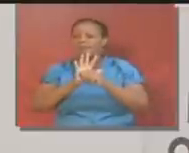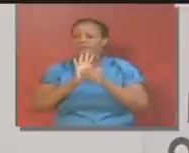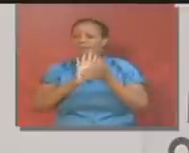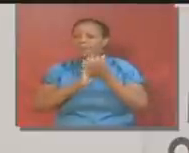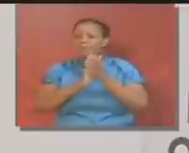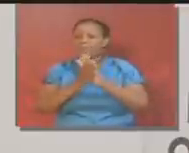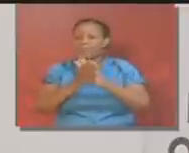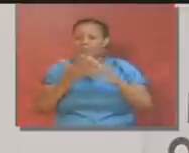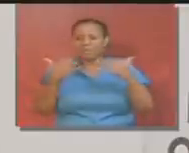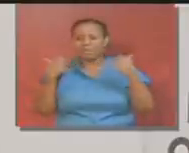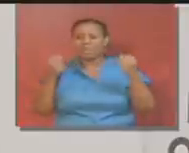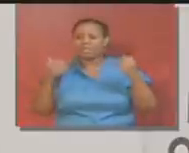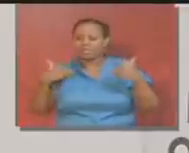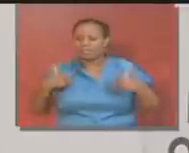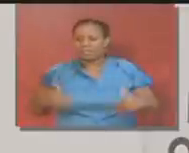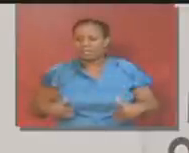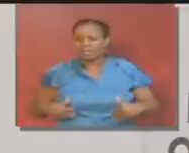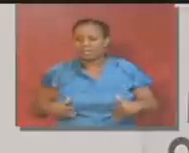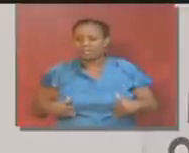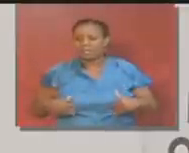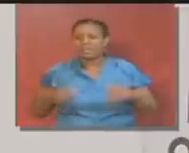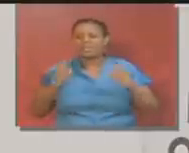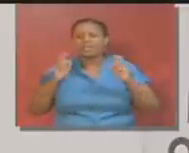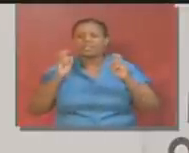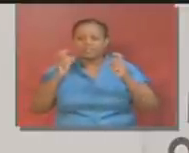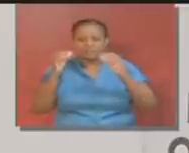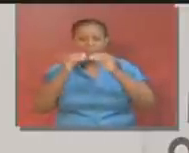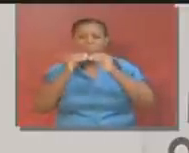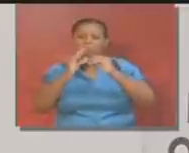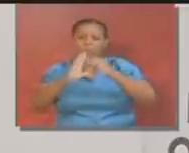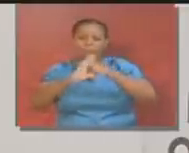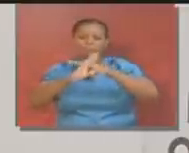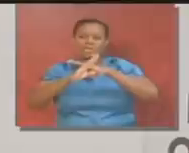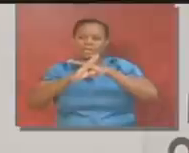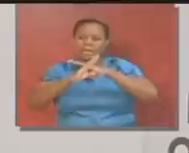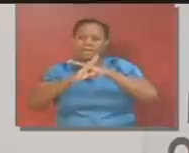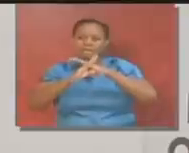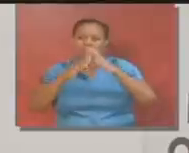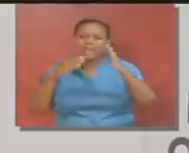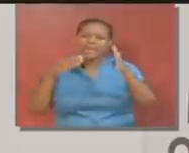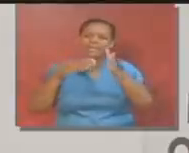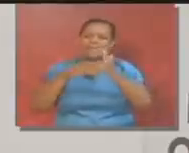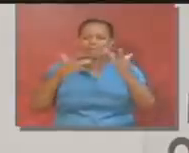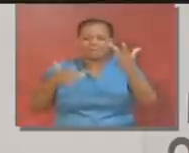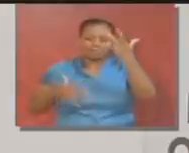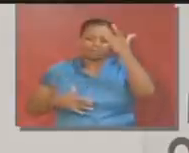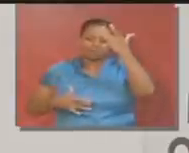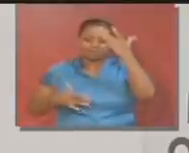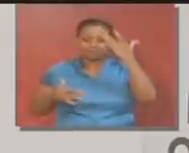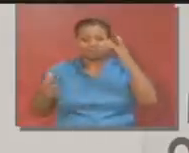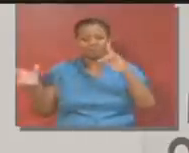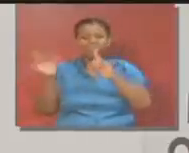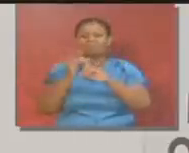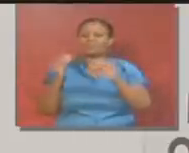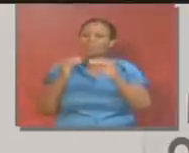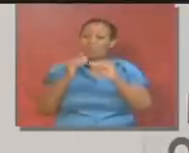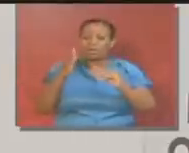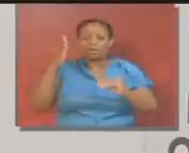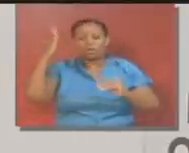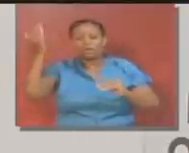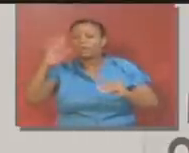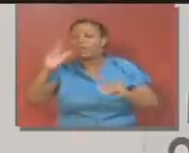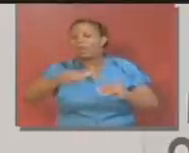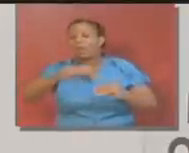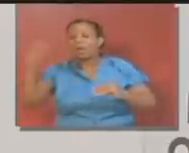more protection against the virus in the future, or even a next epidemic or pandemic. So